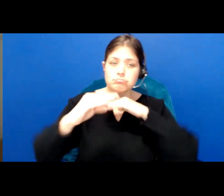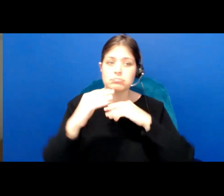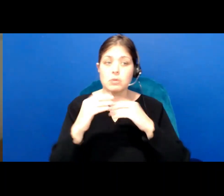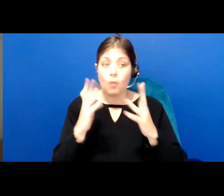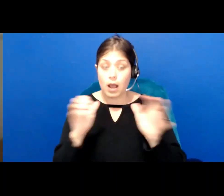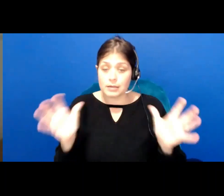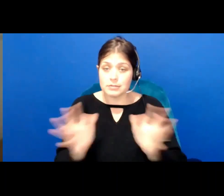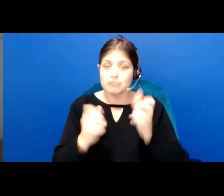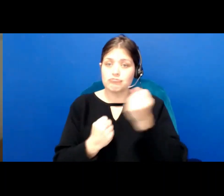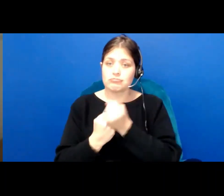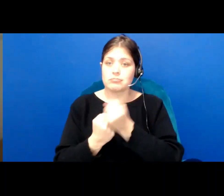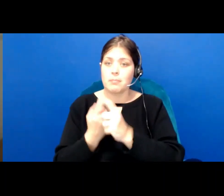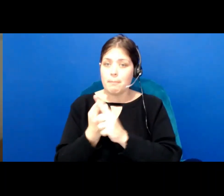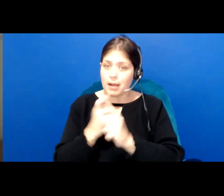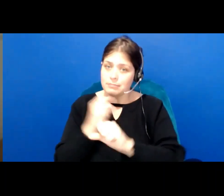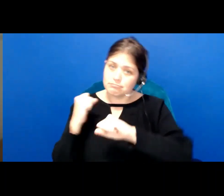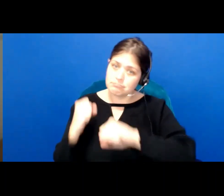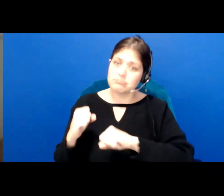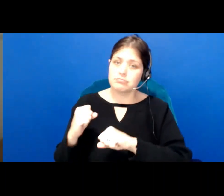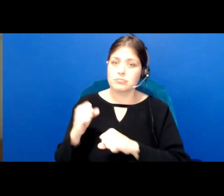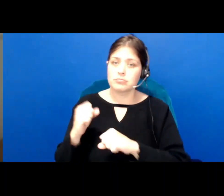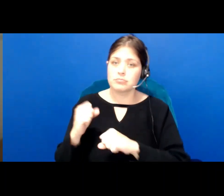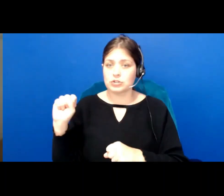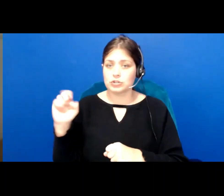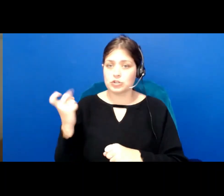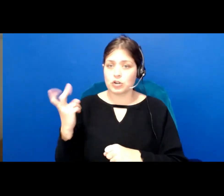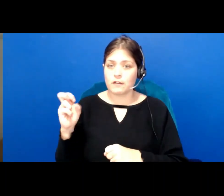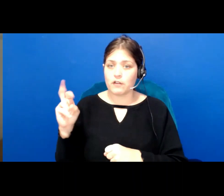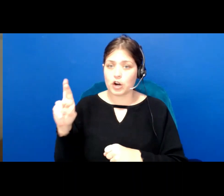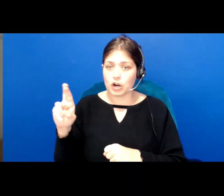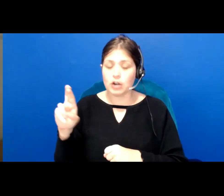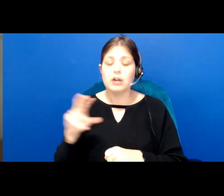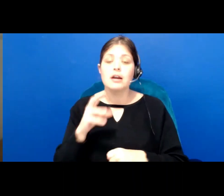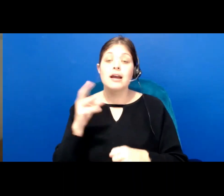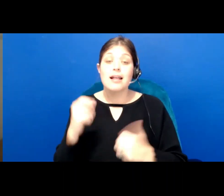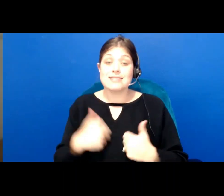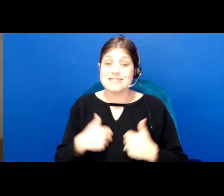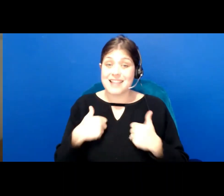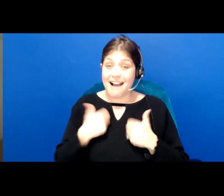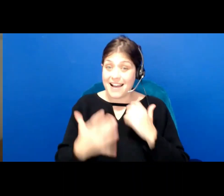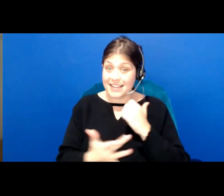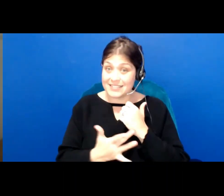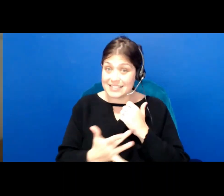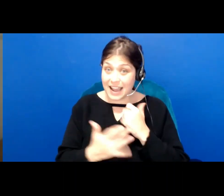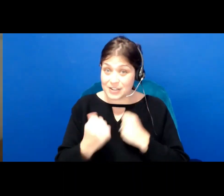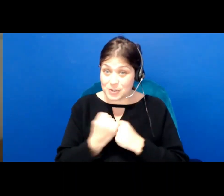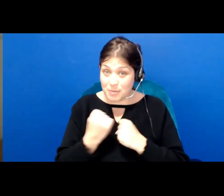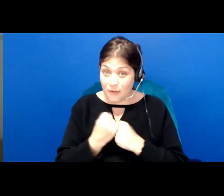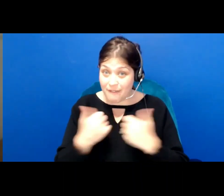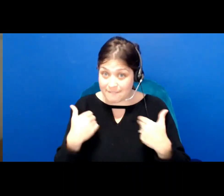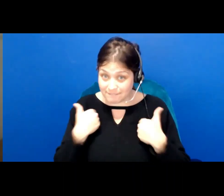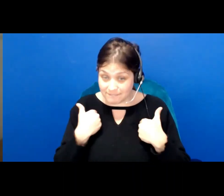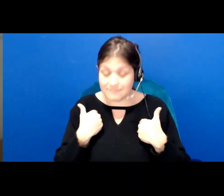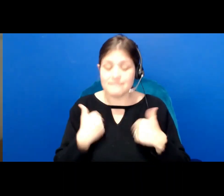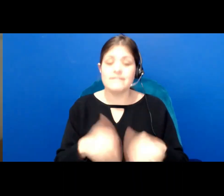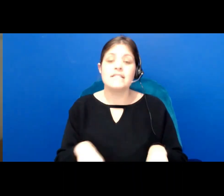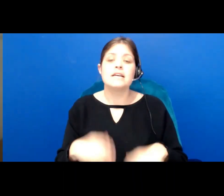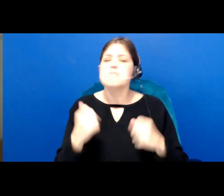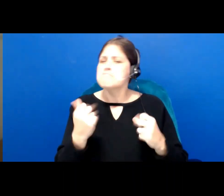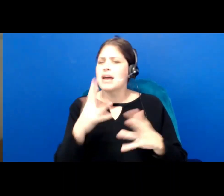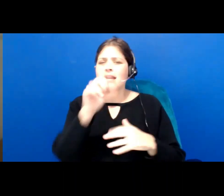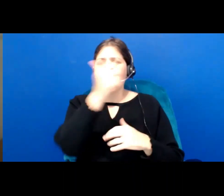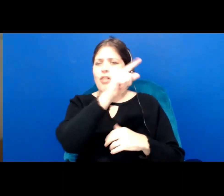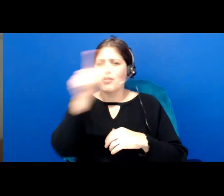powerful servers. There is actually live technical support that many other